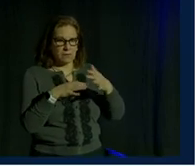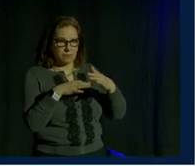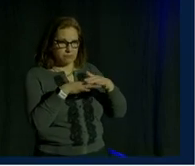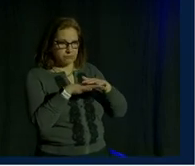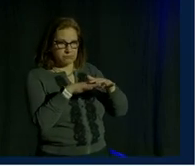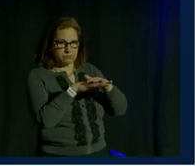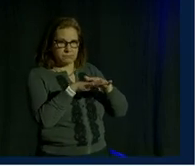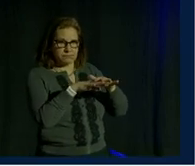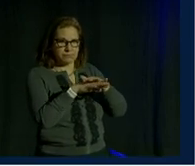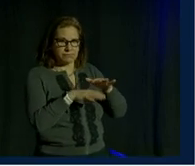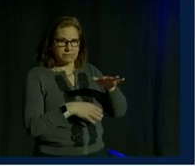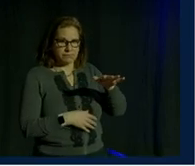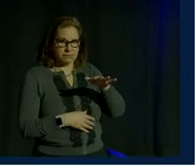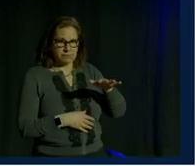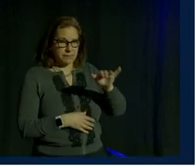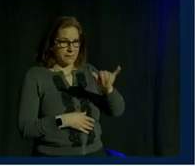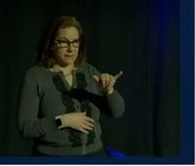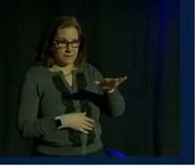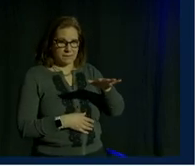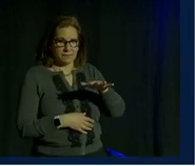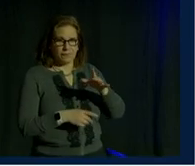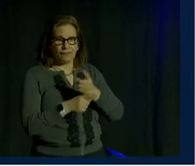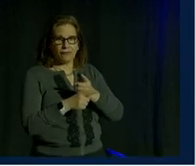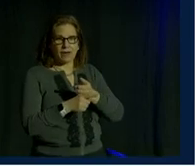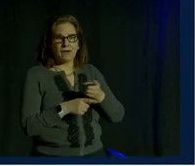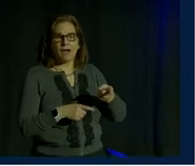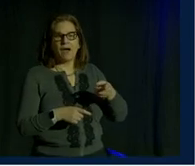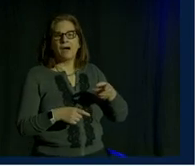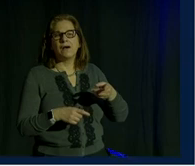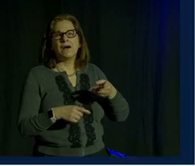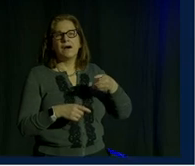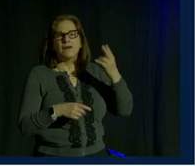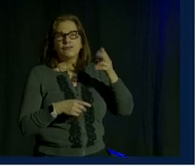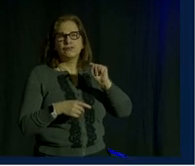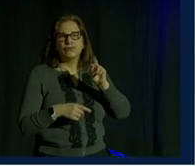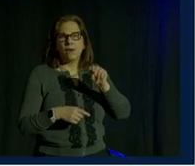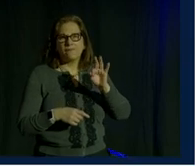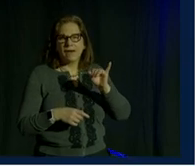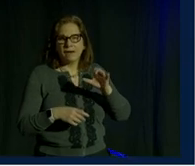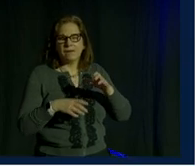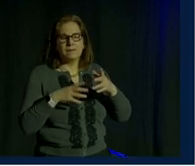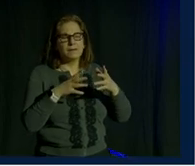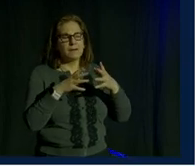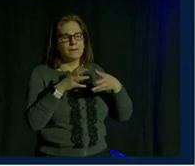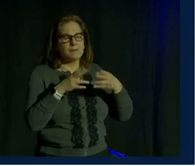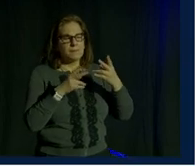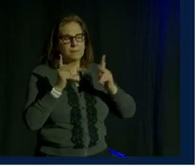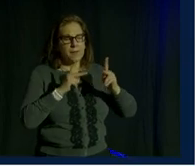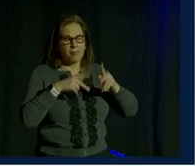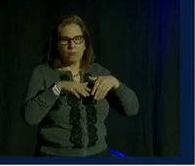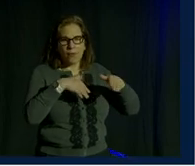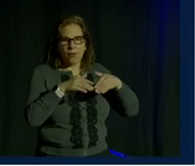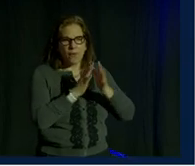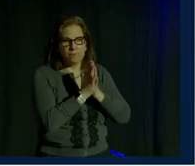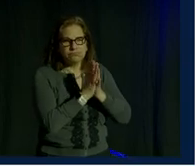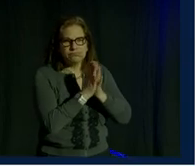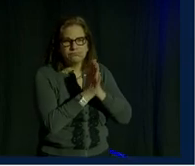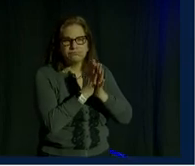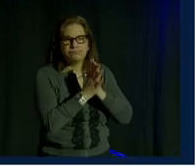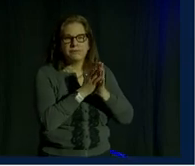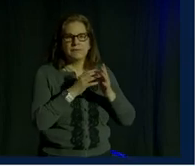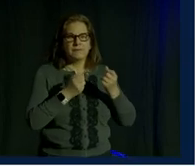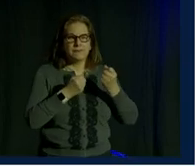it, that are transit-oriented, that are high amenity, high opportunity corridors. This, combined with tools like Inclusionary Zoning